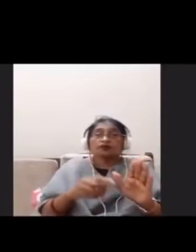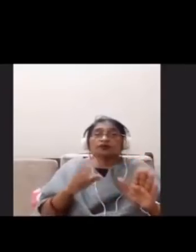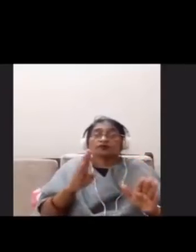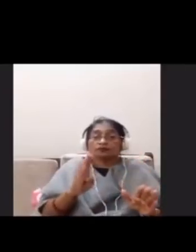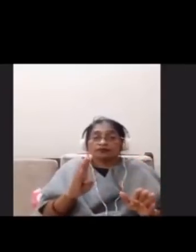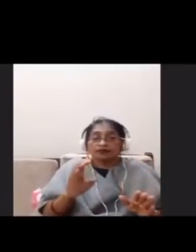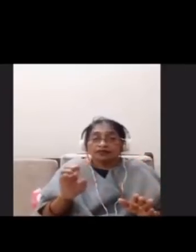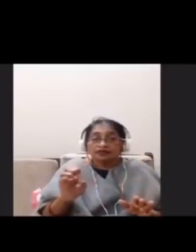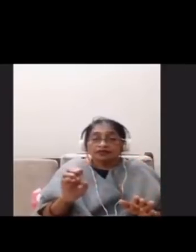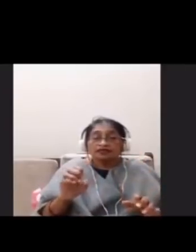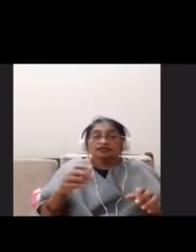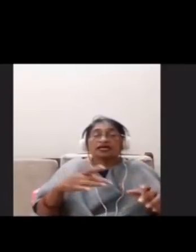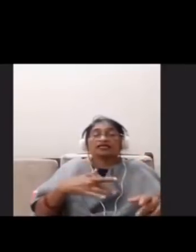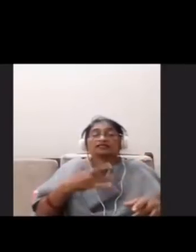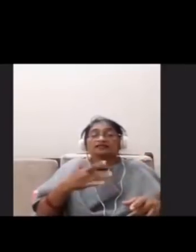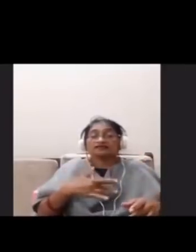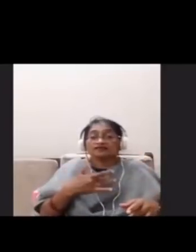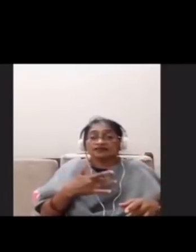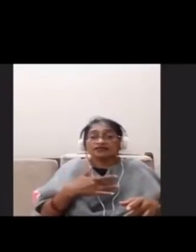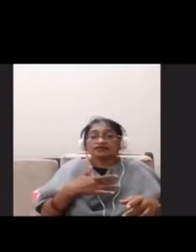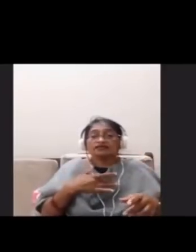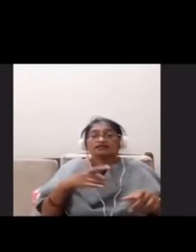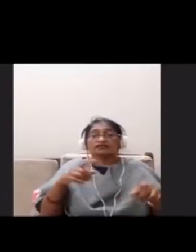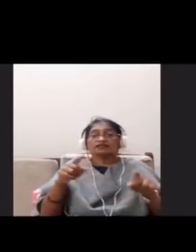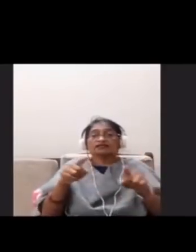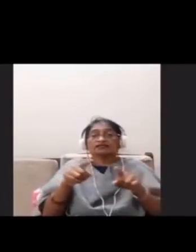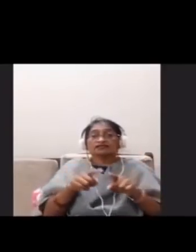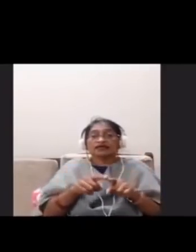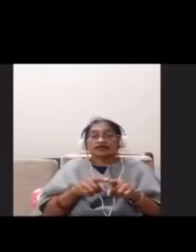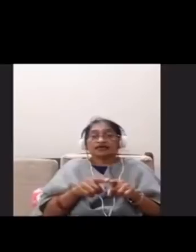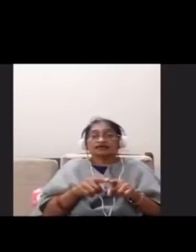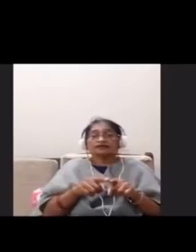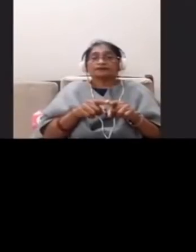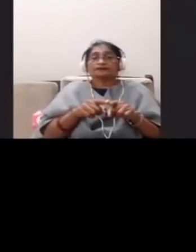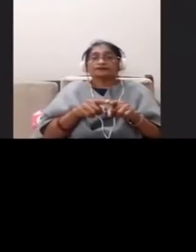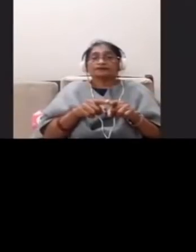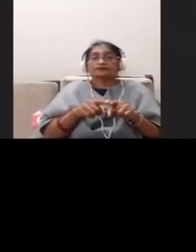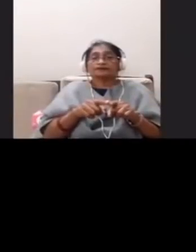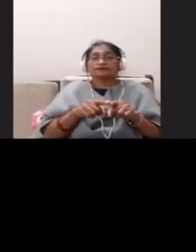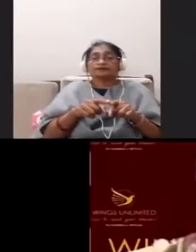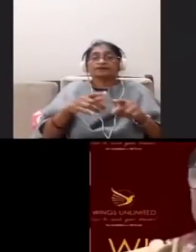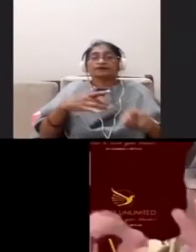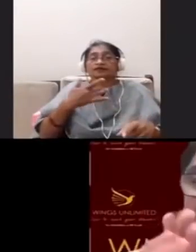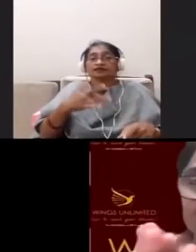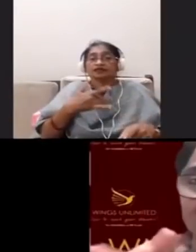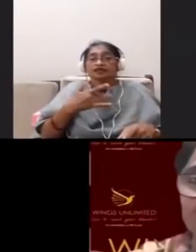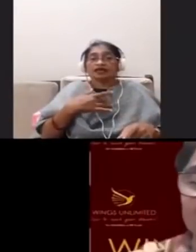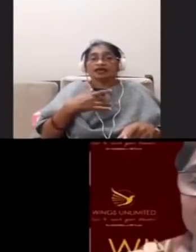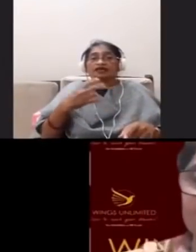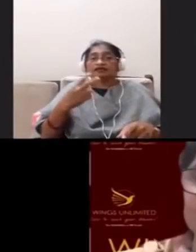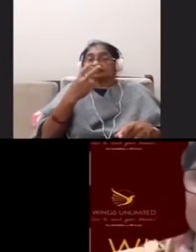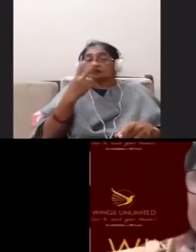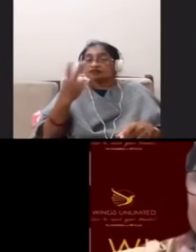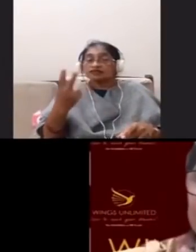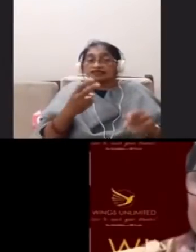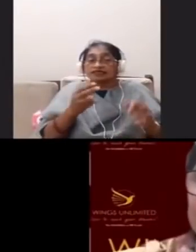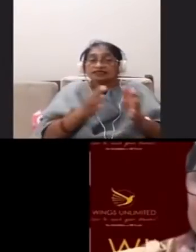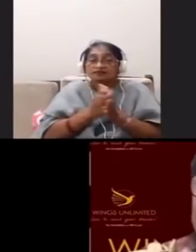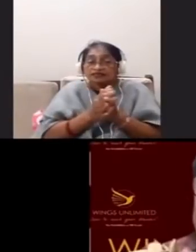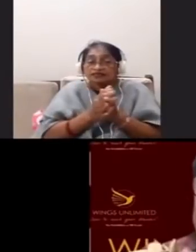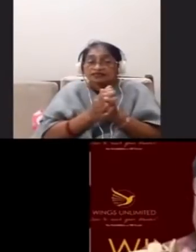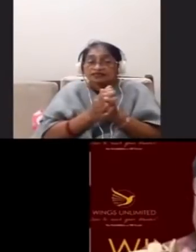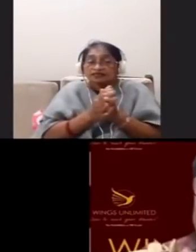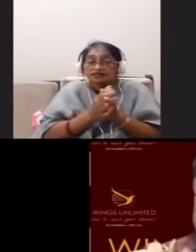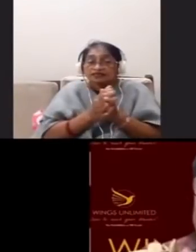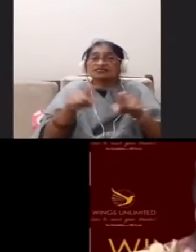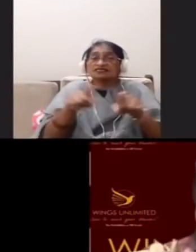to be seen as performers, and to be seen as people with aspiration, seen